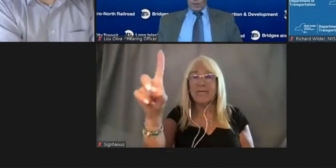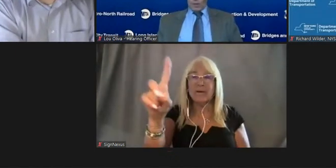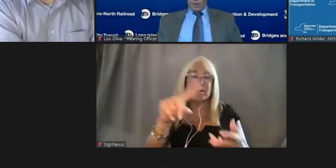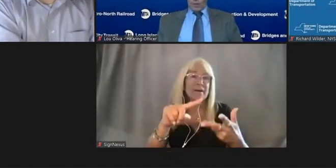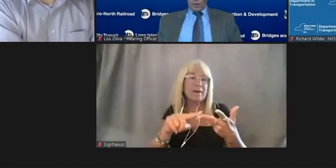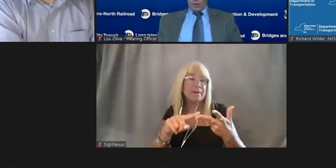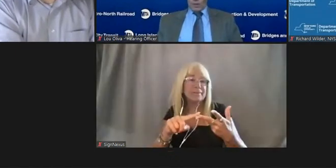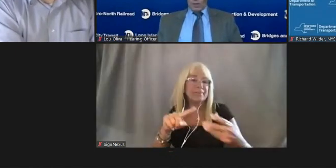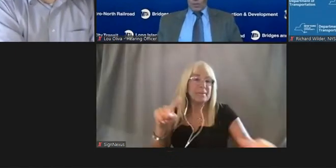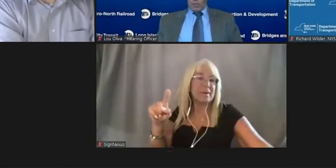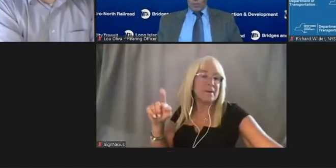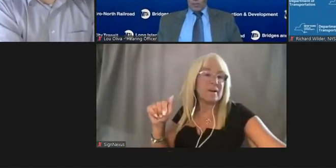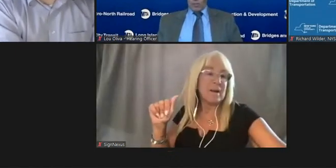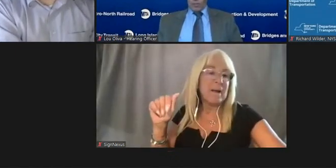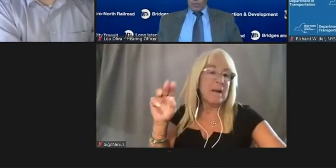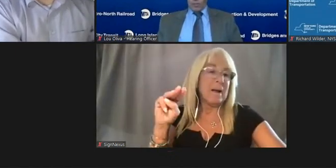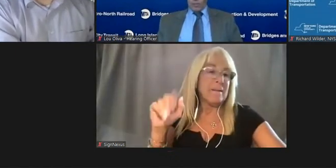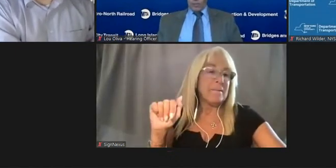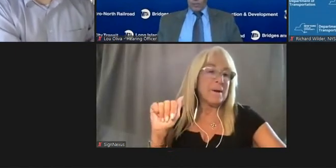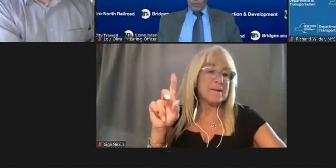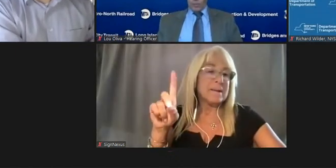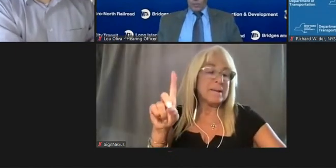Amadeo pellen